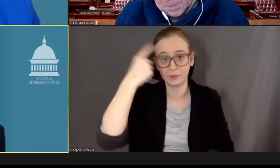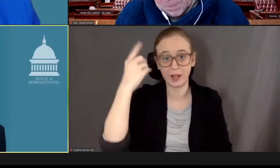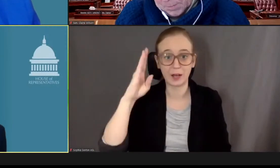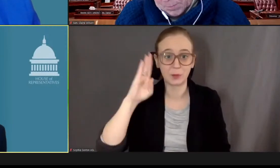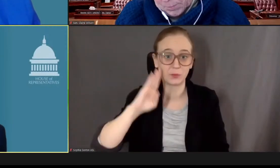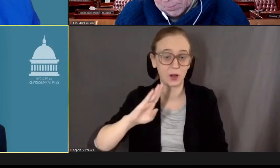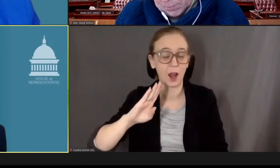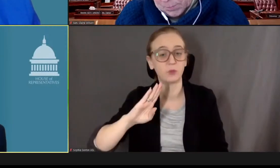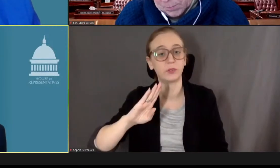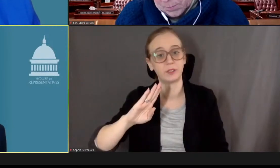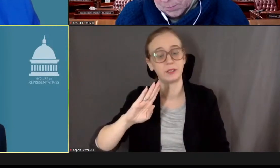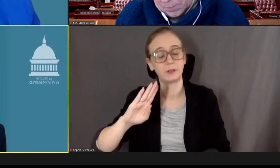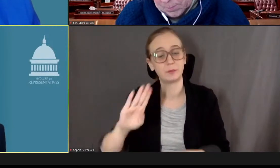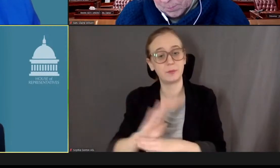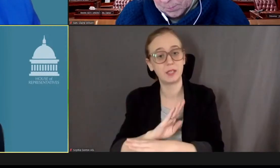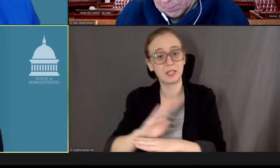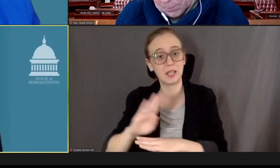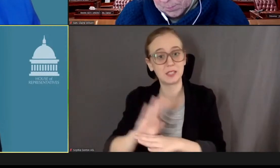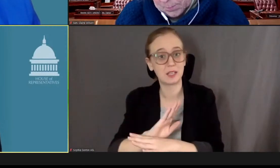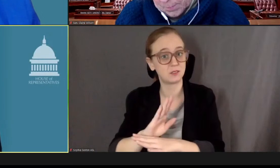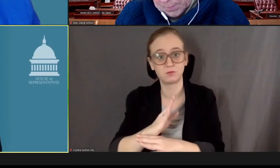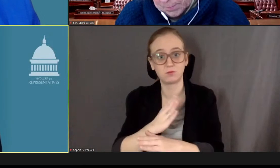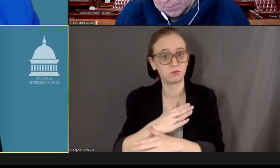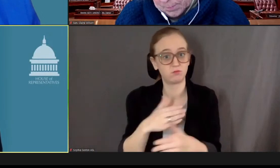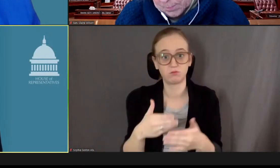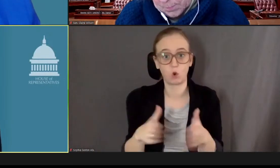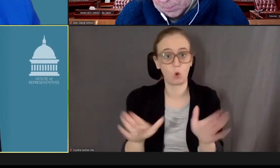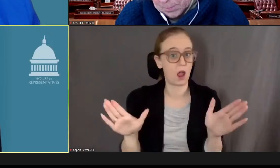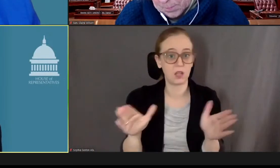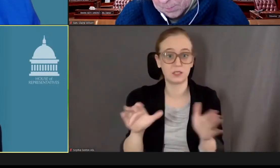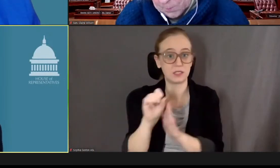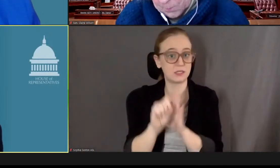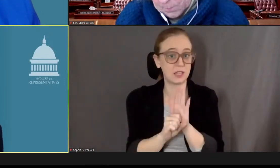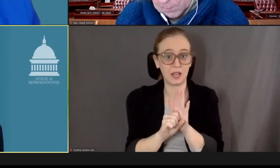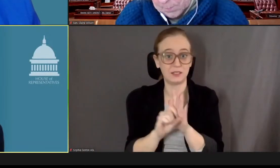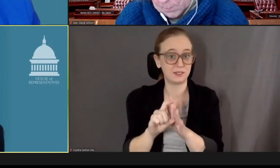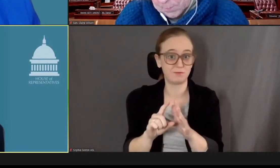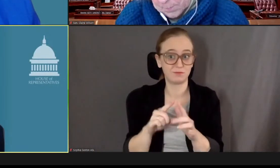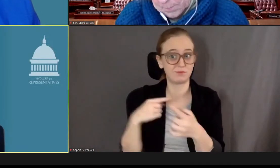pandemic. And so as we're deploying out